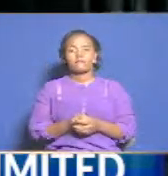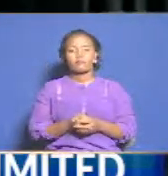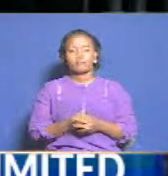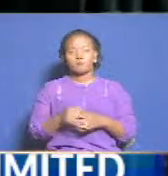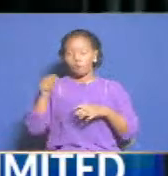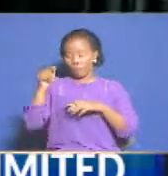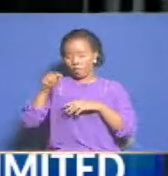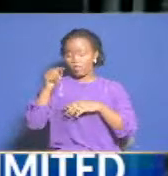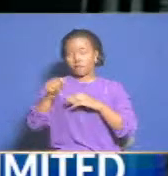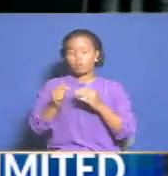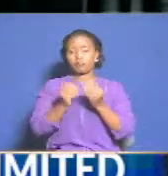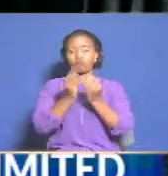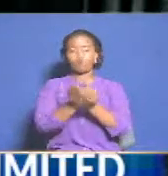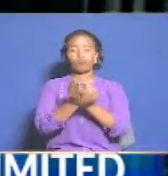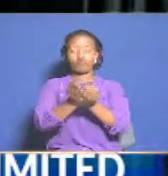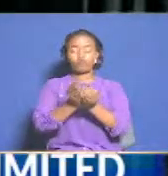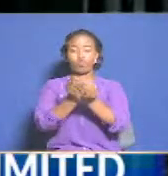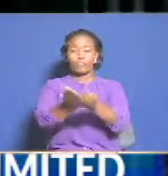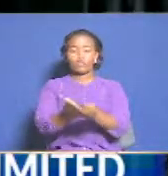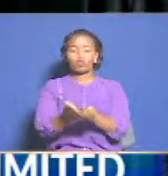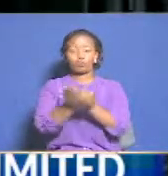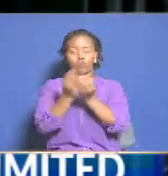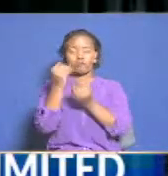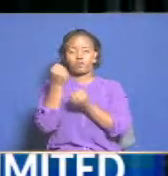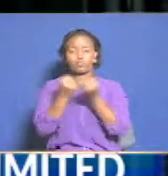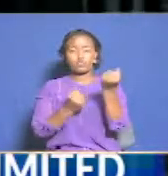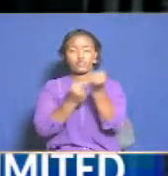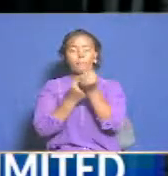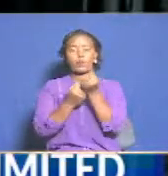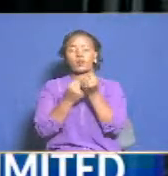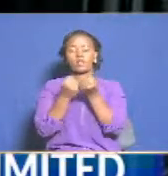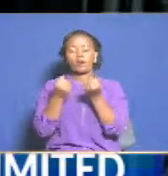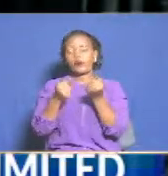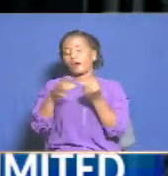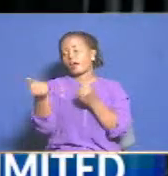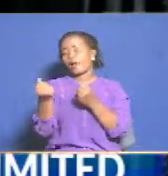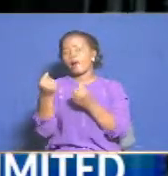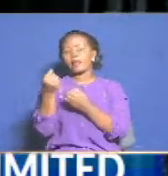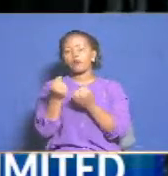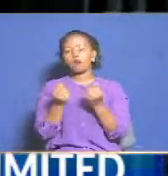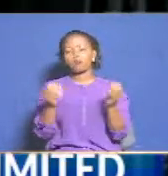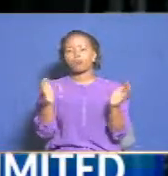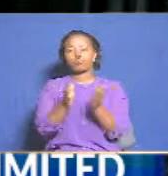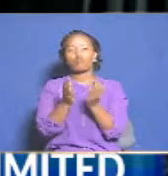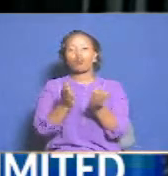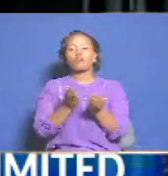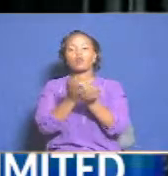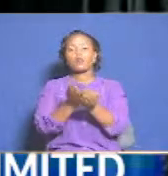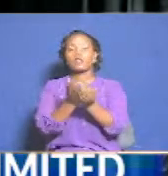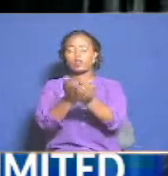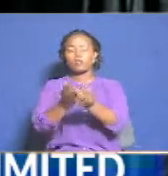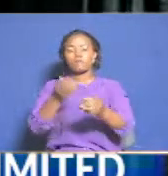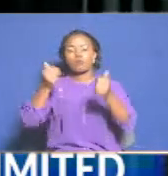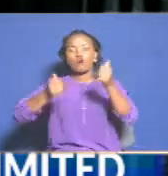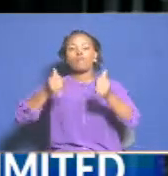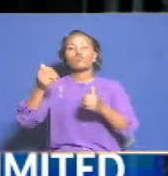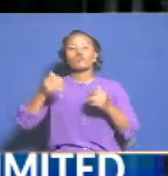This vessel will support our sister ship, which we